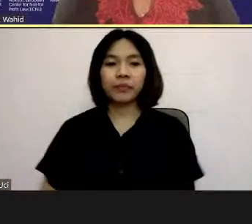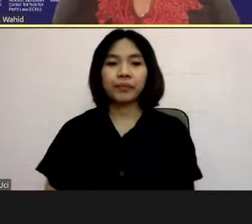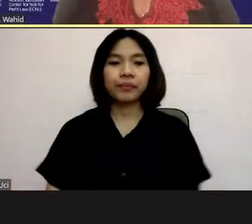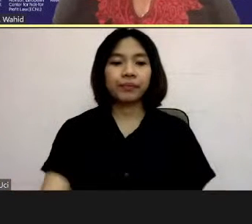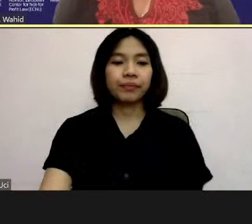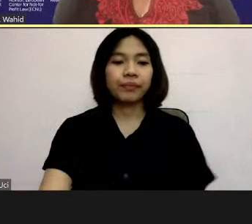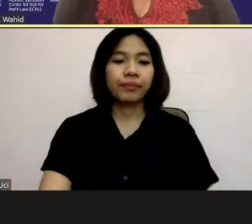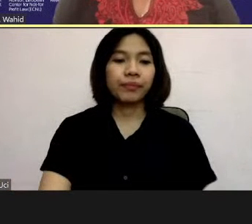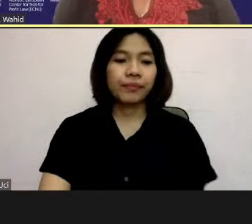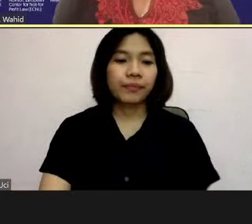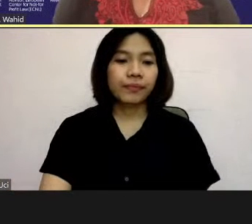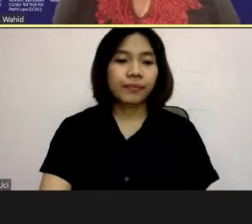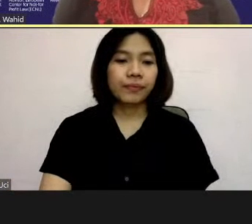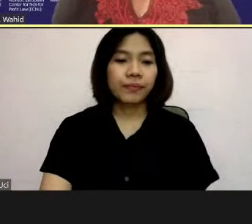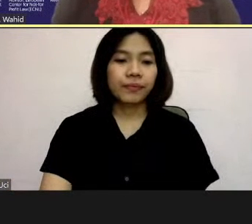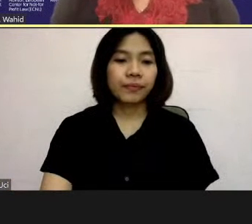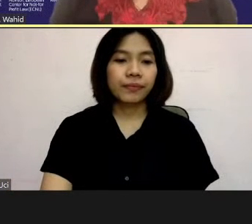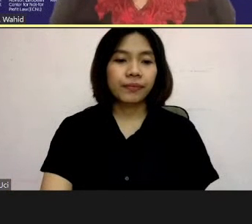presentation on screen.